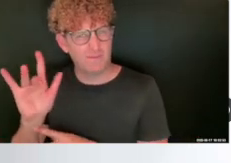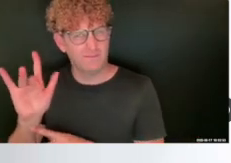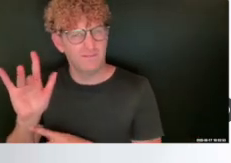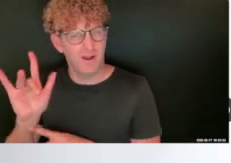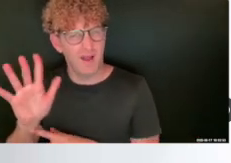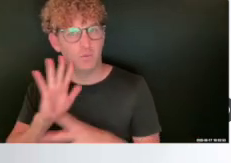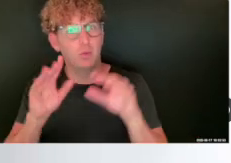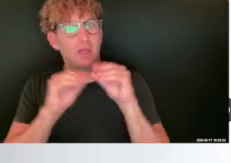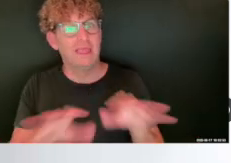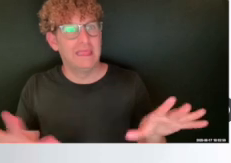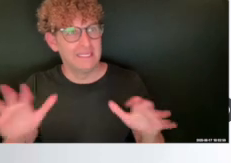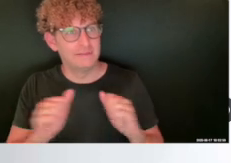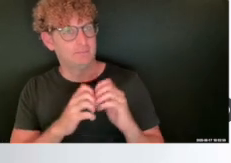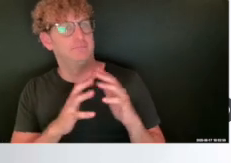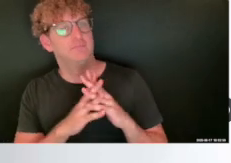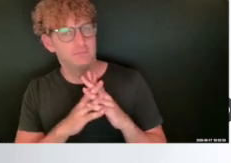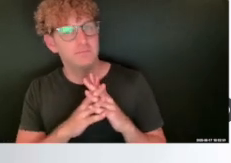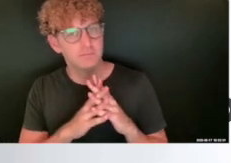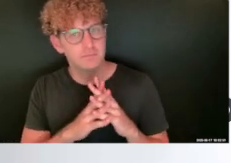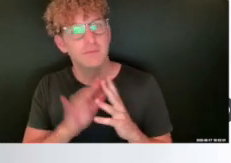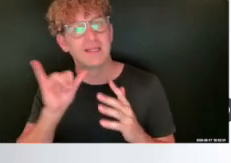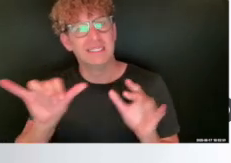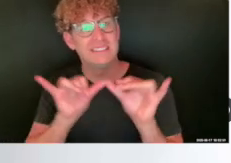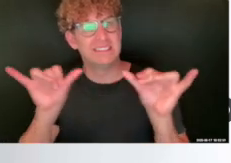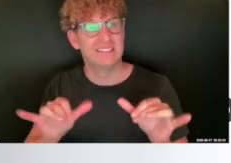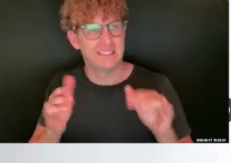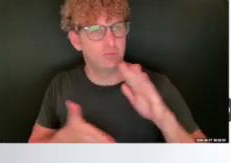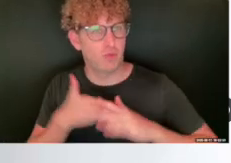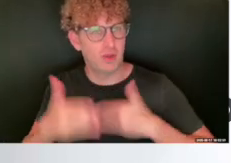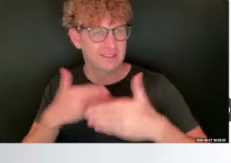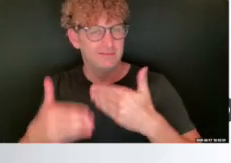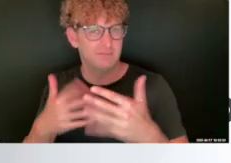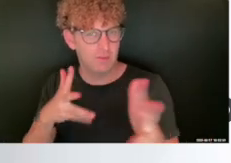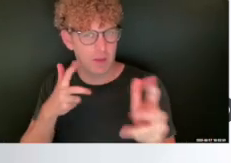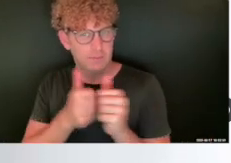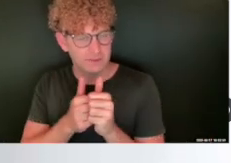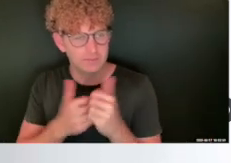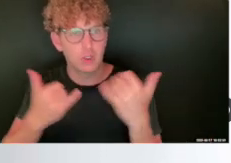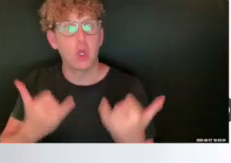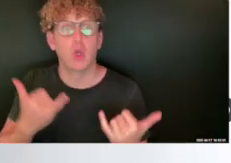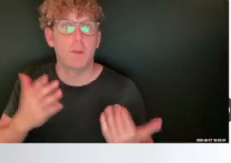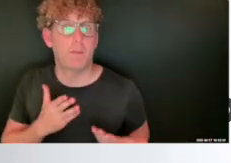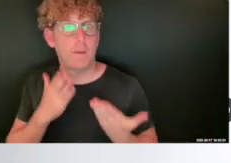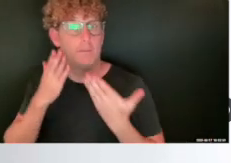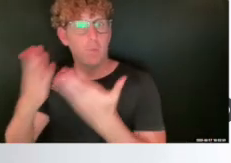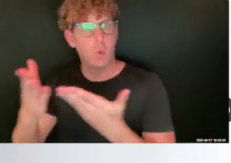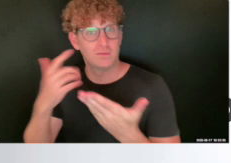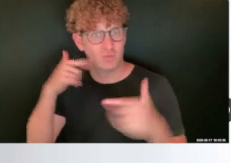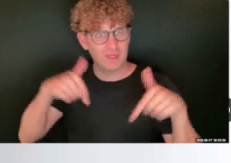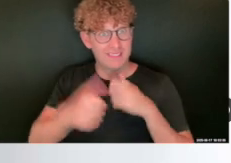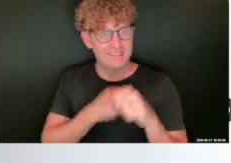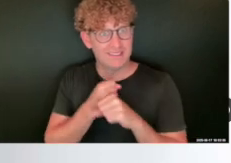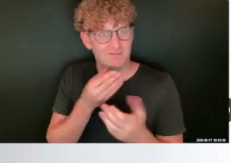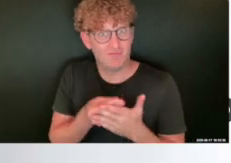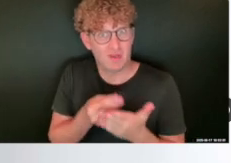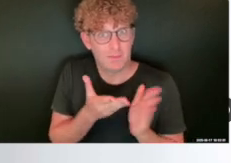and how to potentially provide advanced fleet management services for when an entity incorporates a ZEV into their fleet.